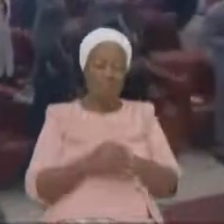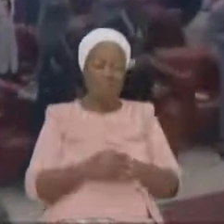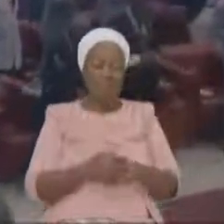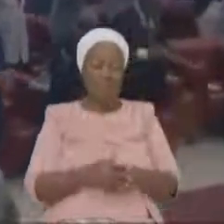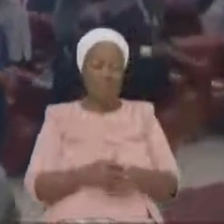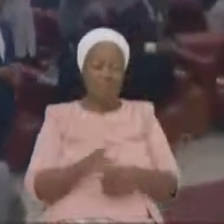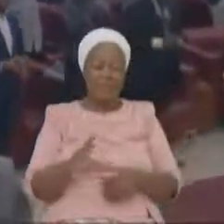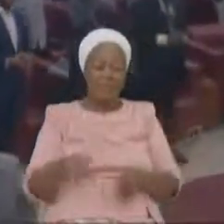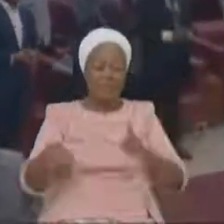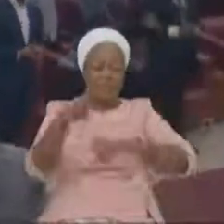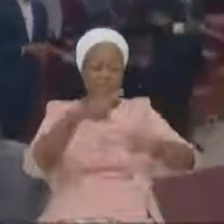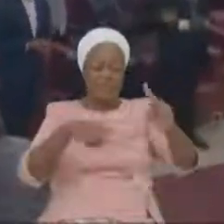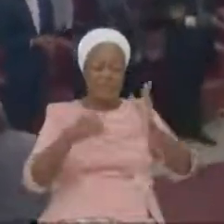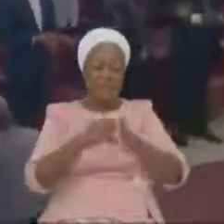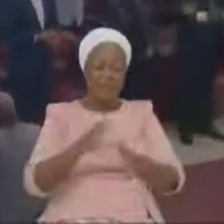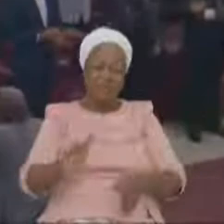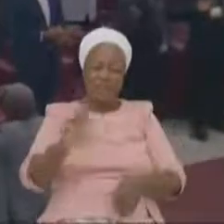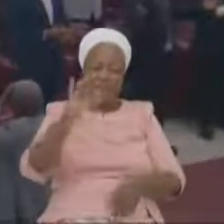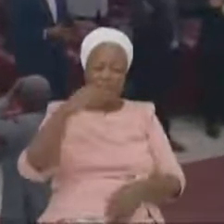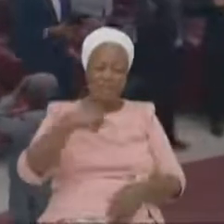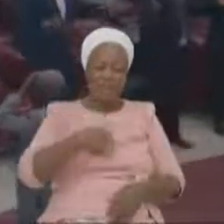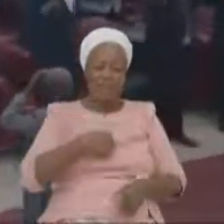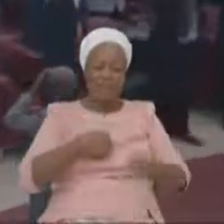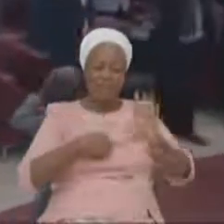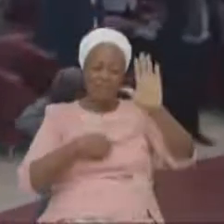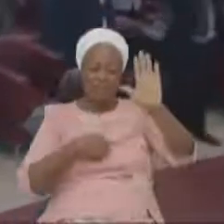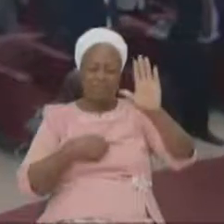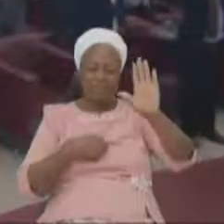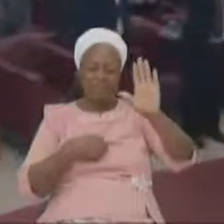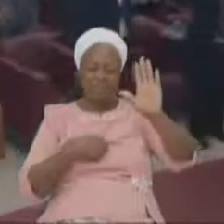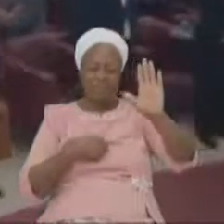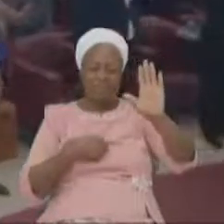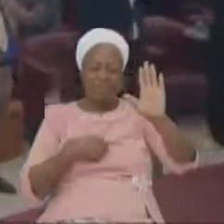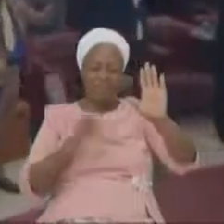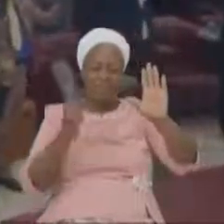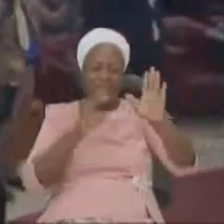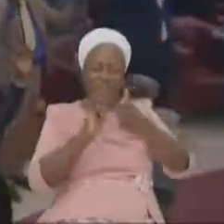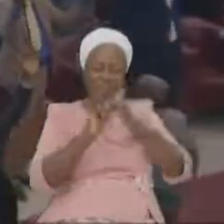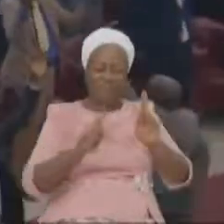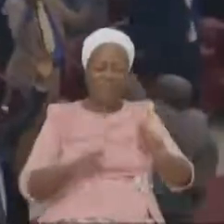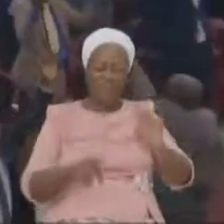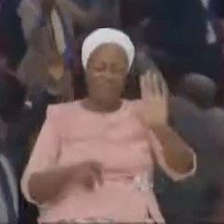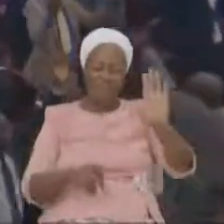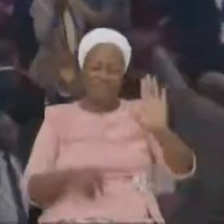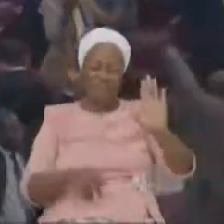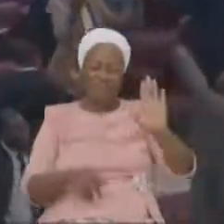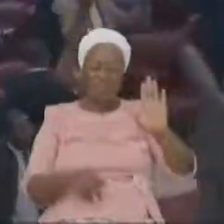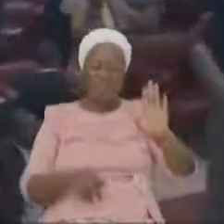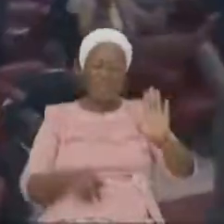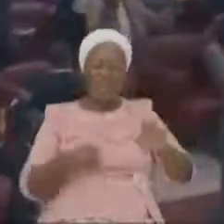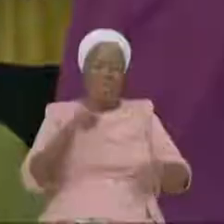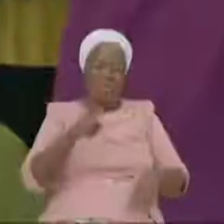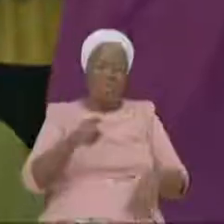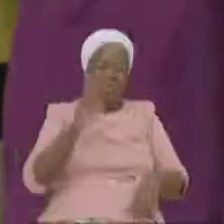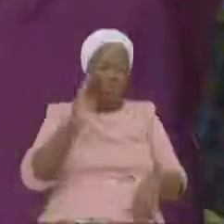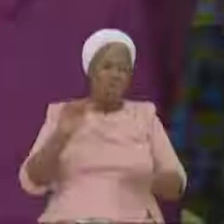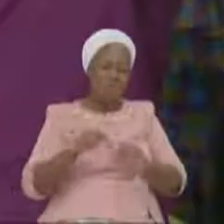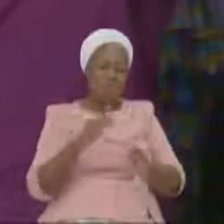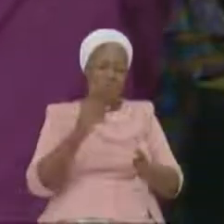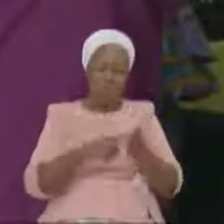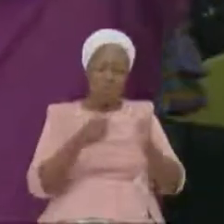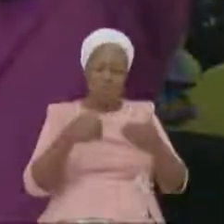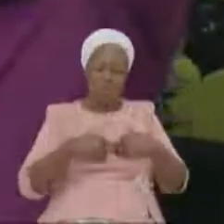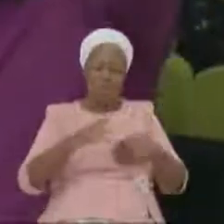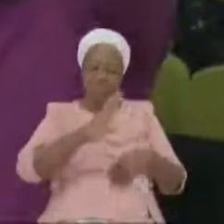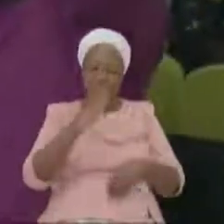Find you. Where is he? Where is she there? You will do what you have not done before.